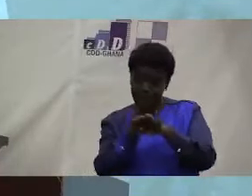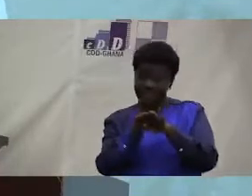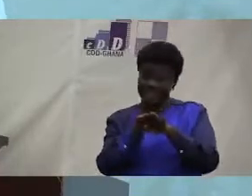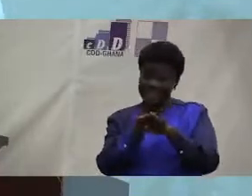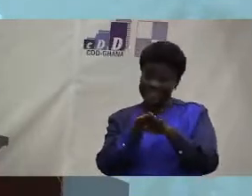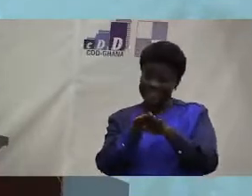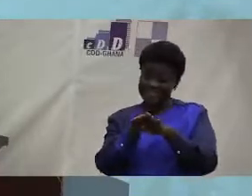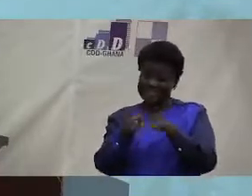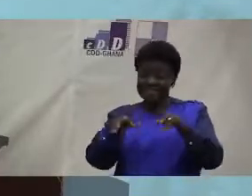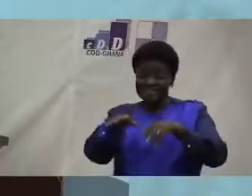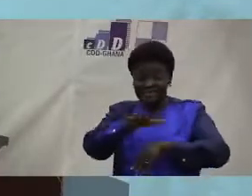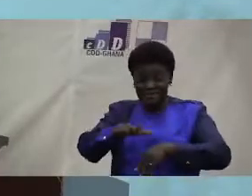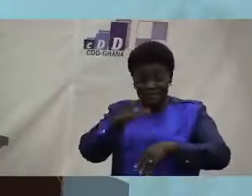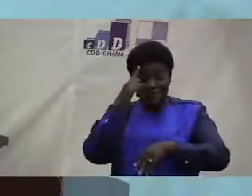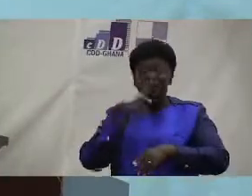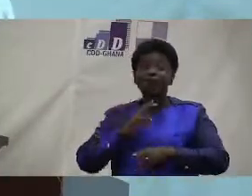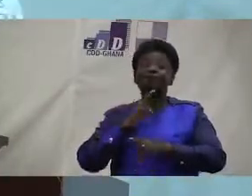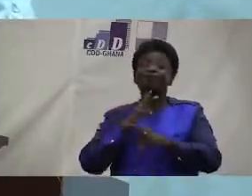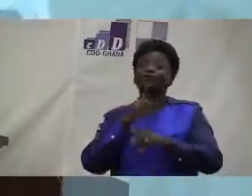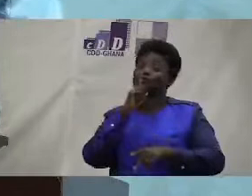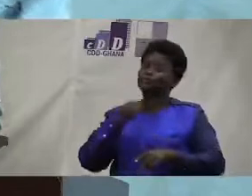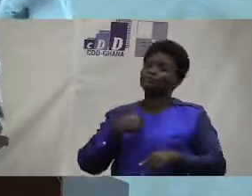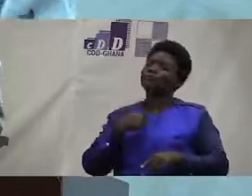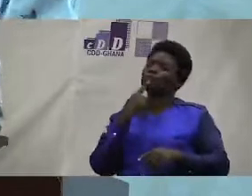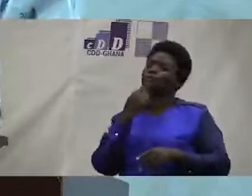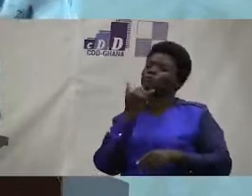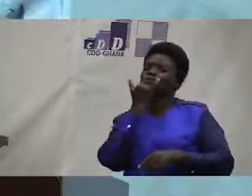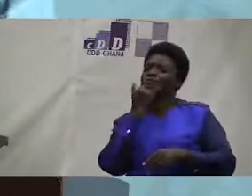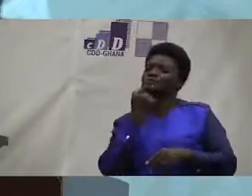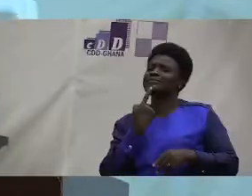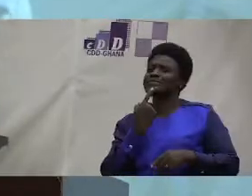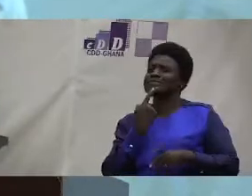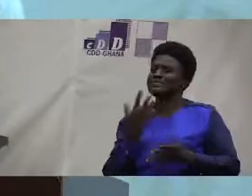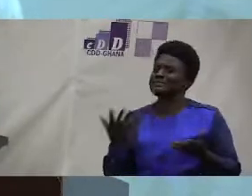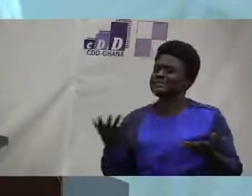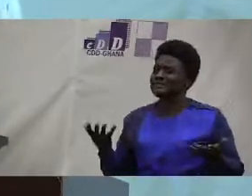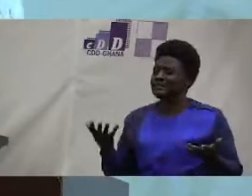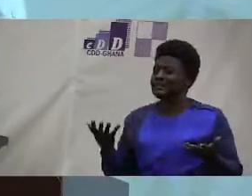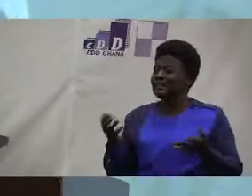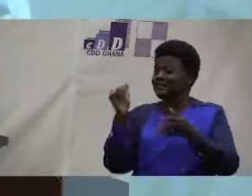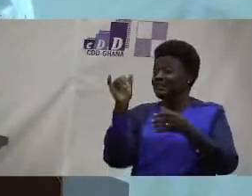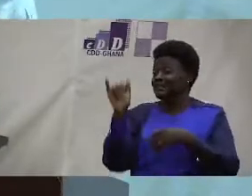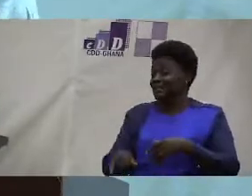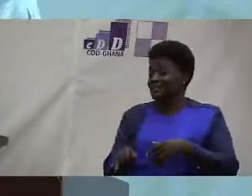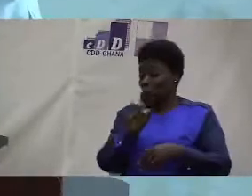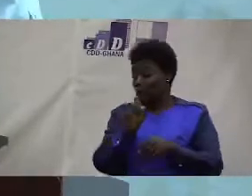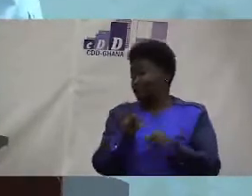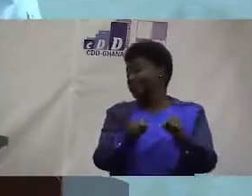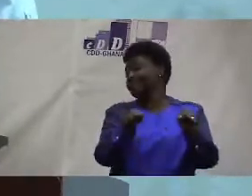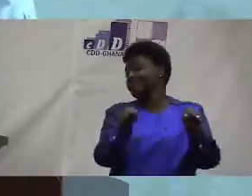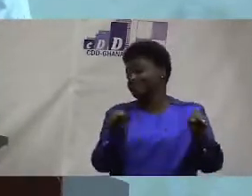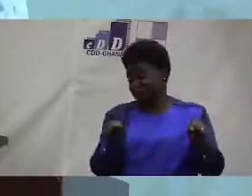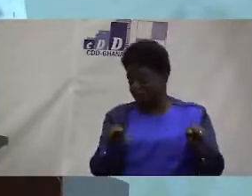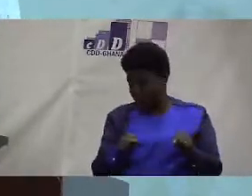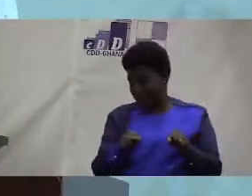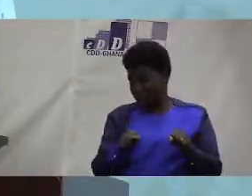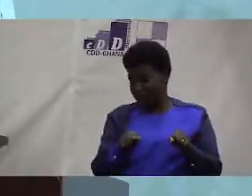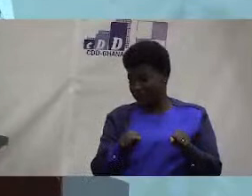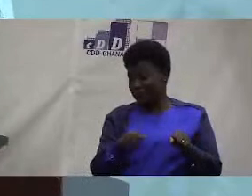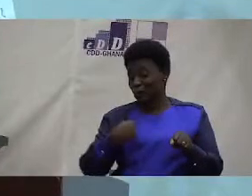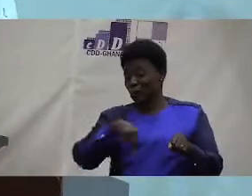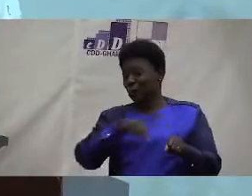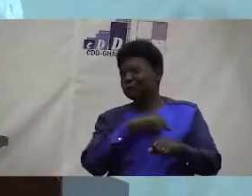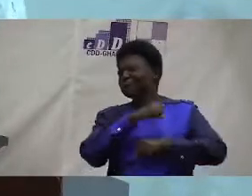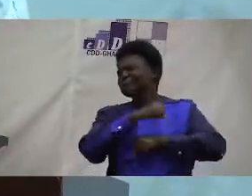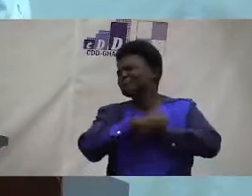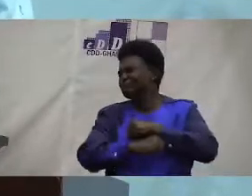voices. I will not be wrong in saying that that is one area that we are